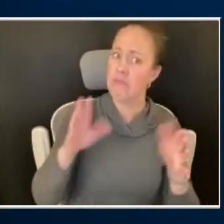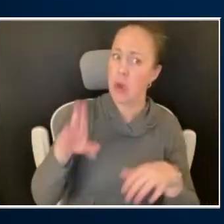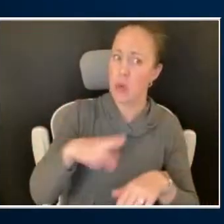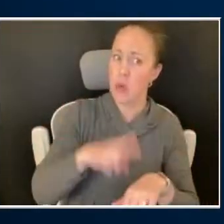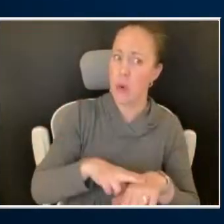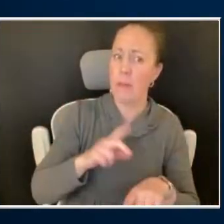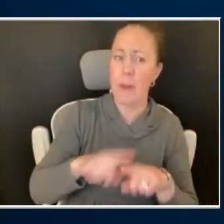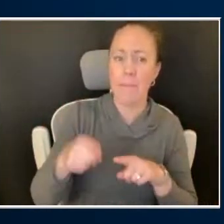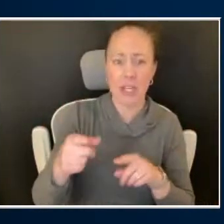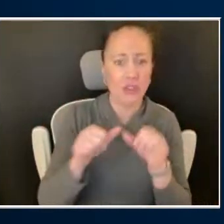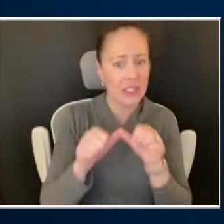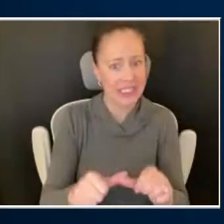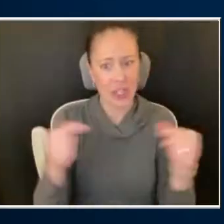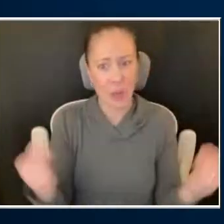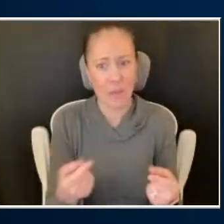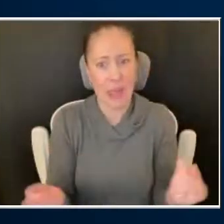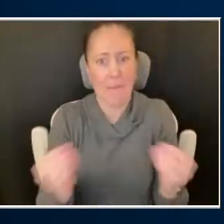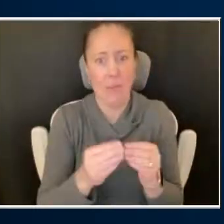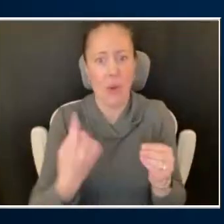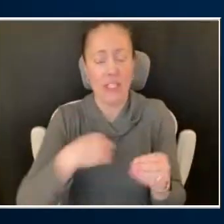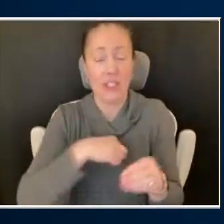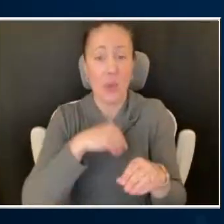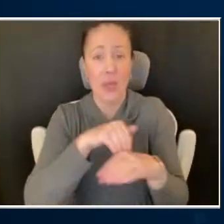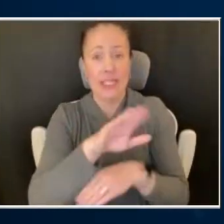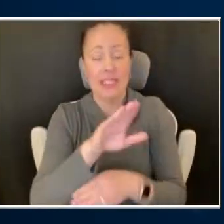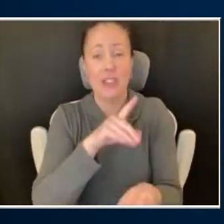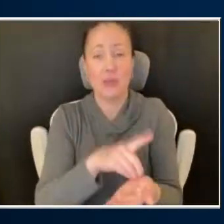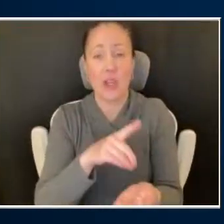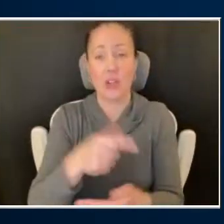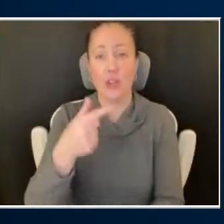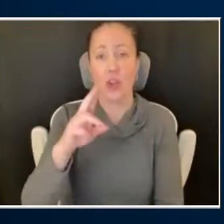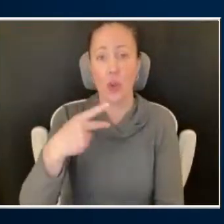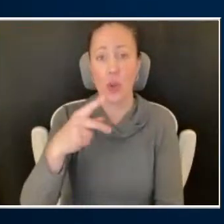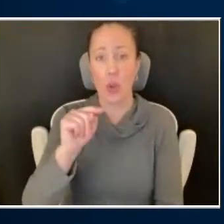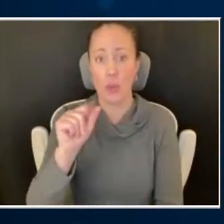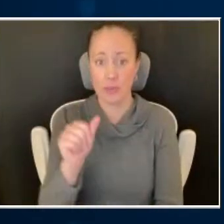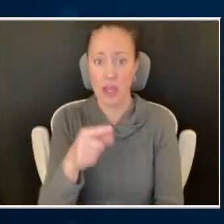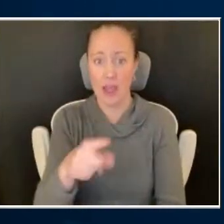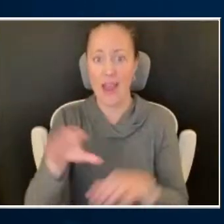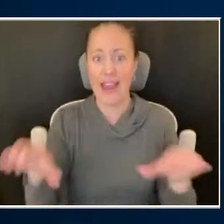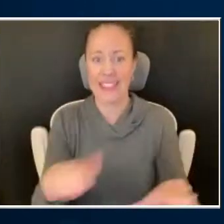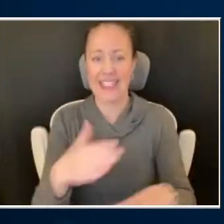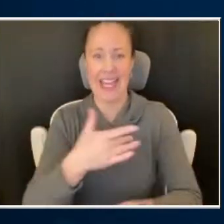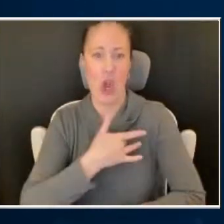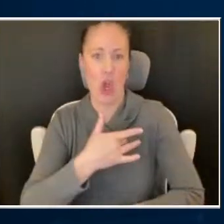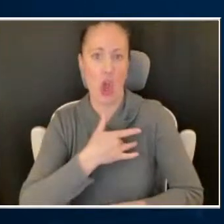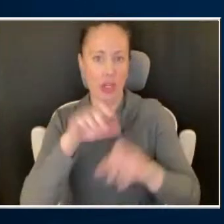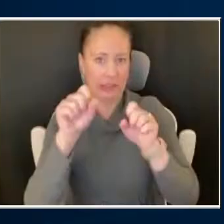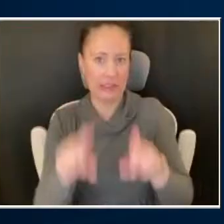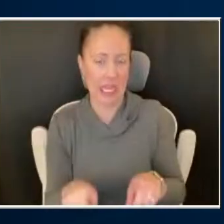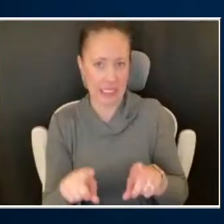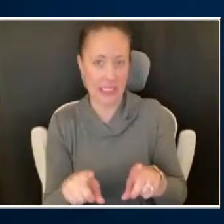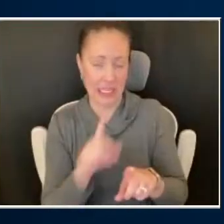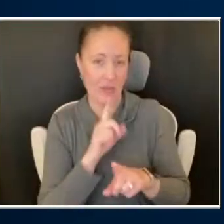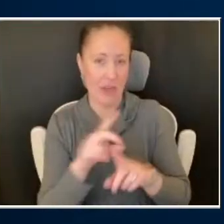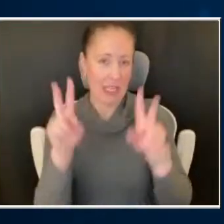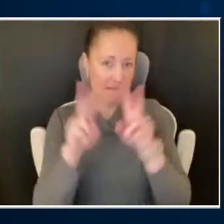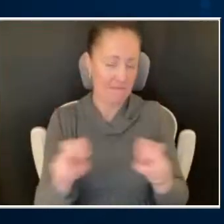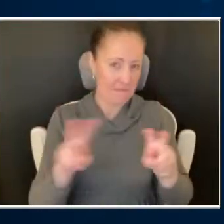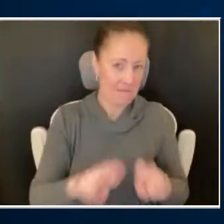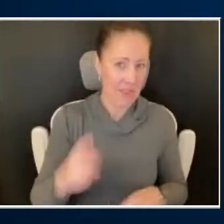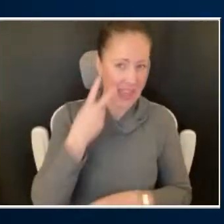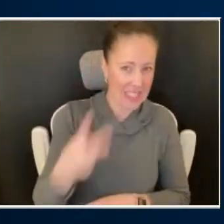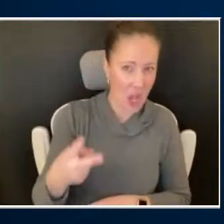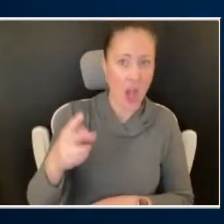kept having pain. So then we sent her to Dr. Gupta, who did an angiogram, a dynamic angiogram, where they saw that the artery was actually